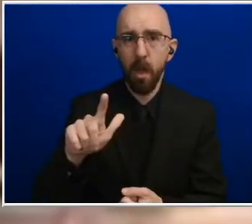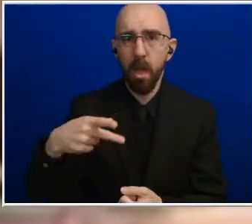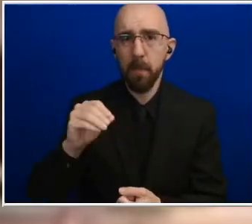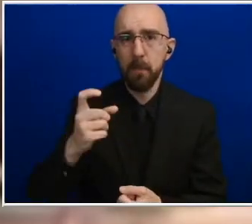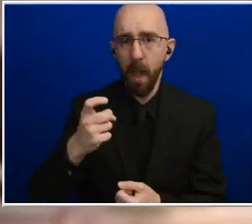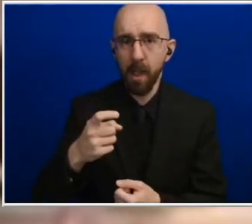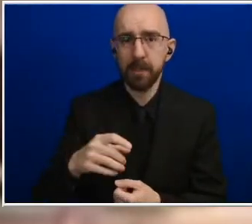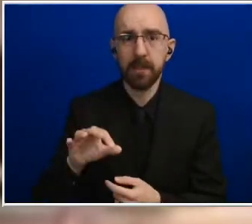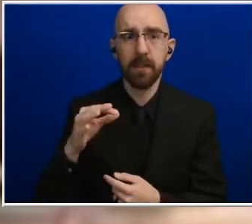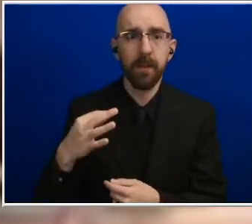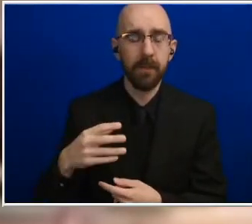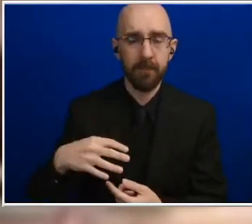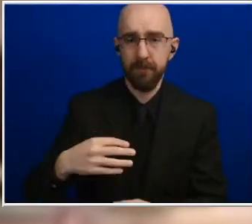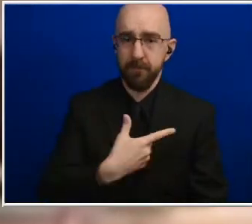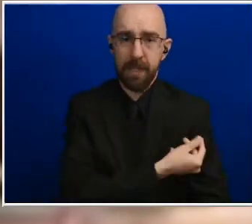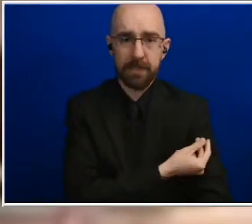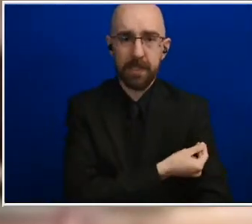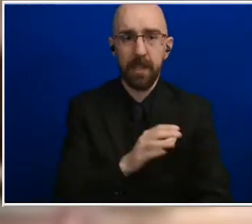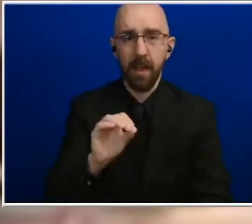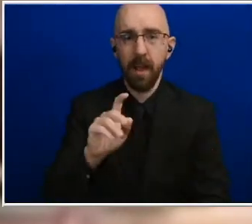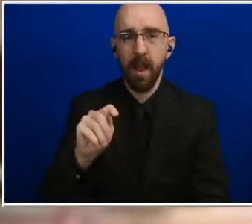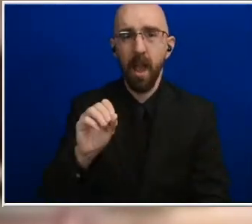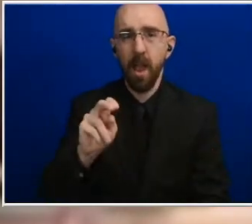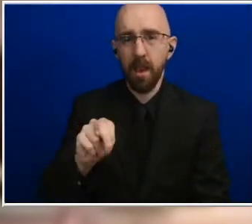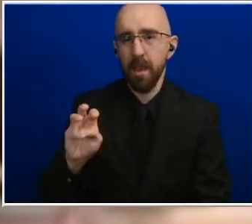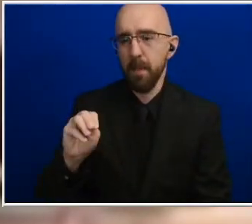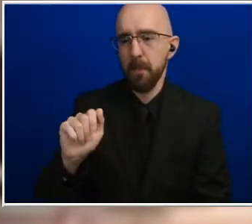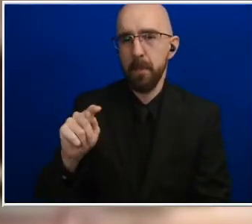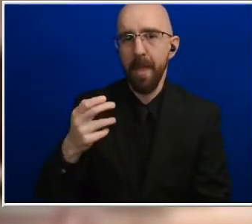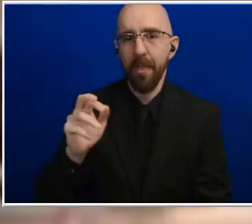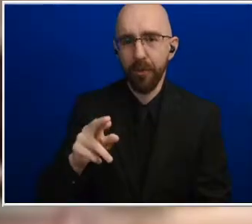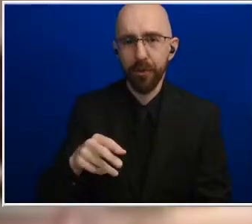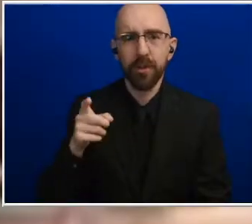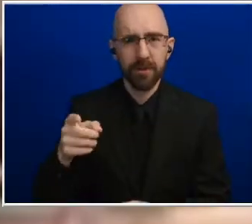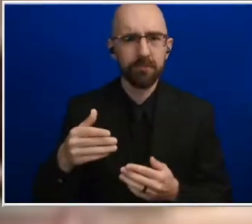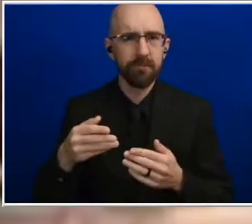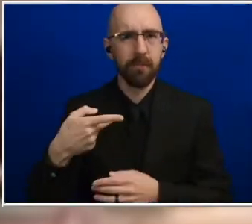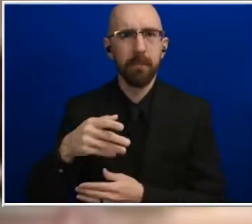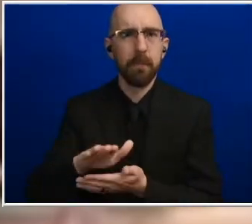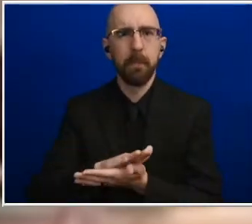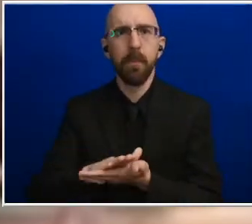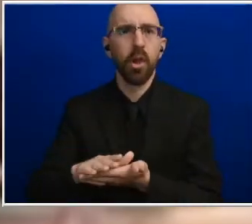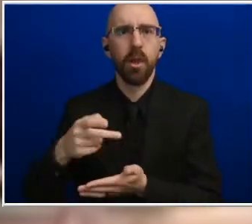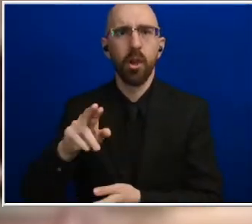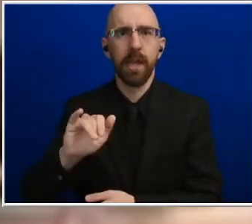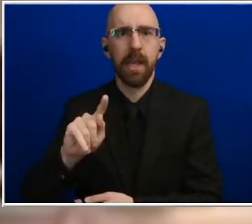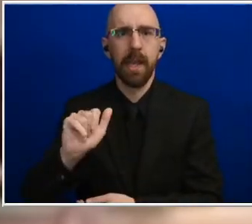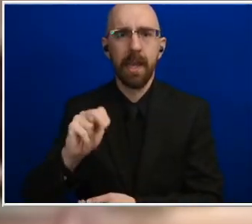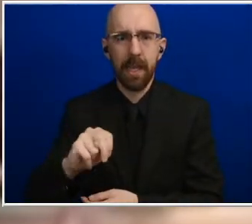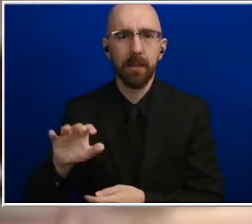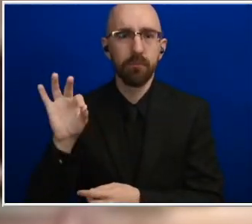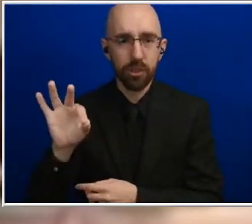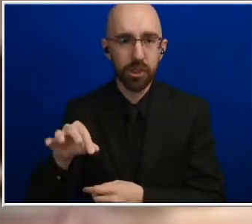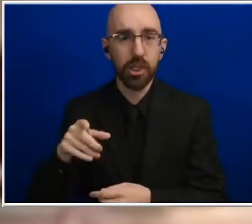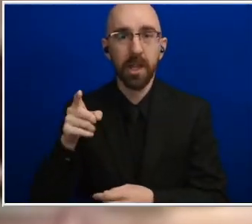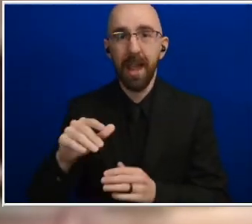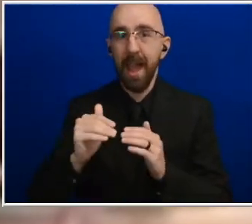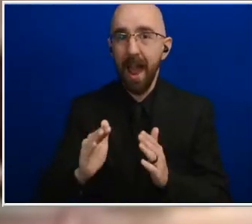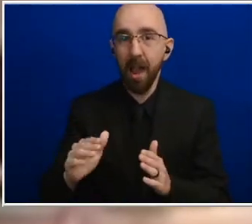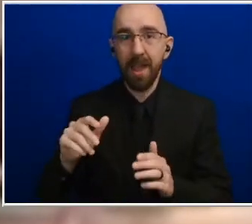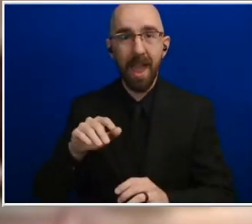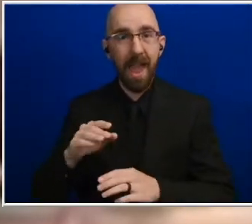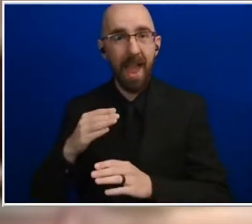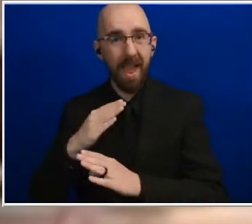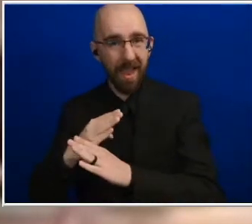Cotton Mather, a prominent Puritan preacher, his house was actually firebombed by anti-vacciners even